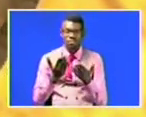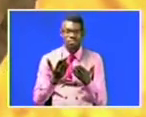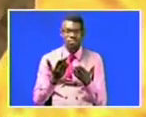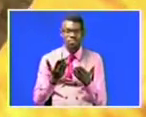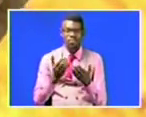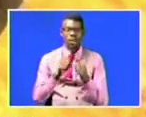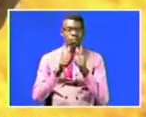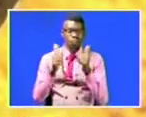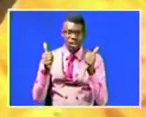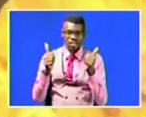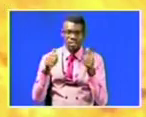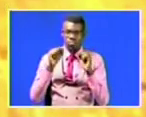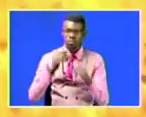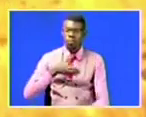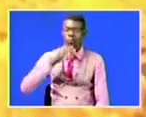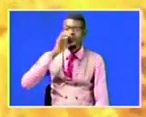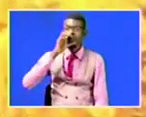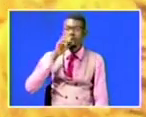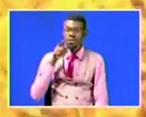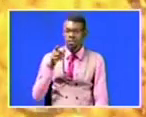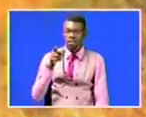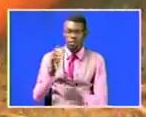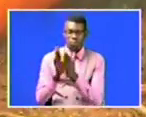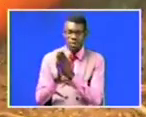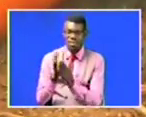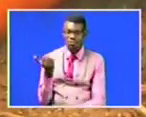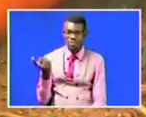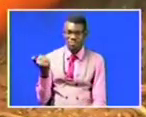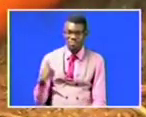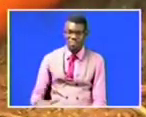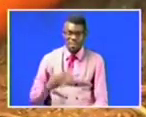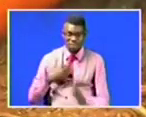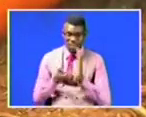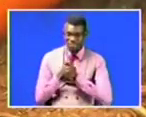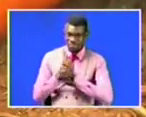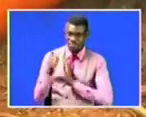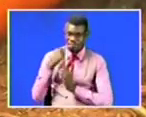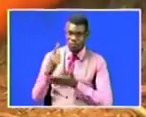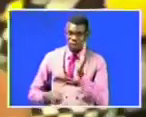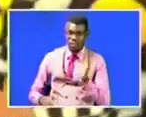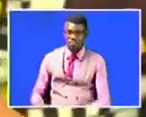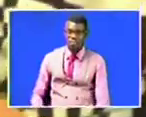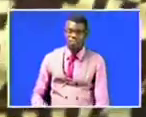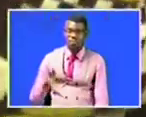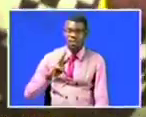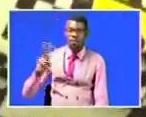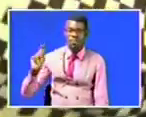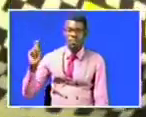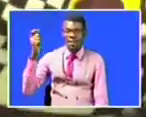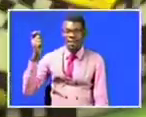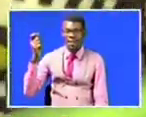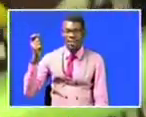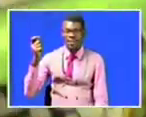as it is or with cornmeal mash known as ugali. Experts indicate that similar to Western Kenya's hot